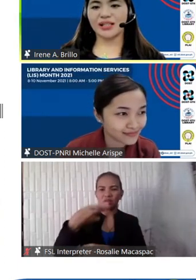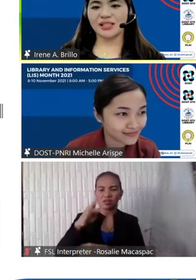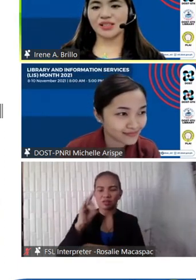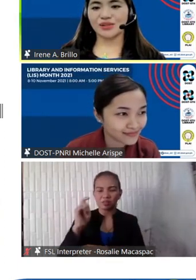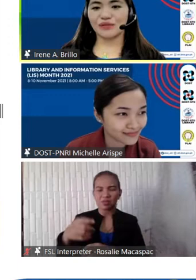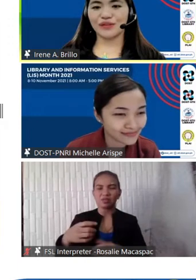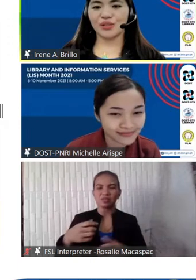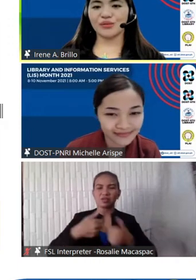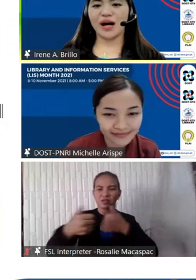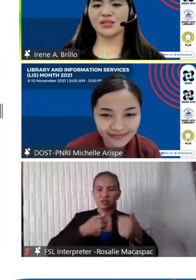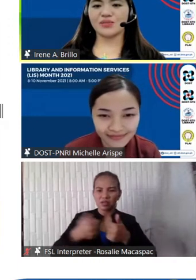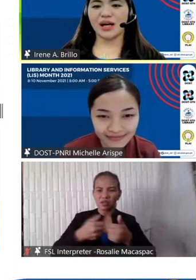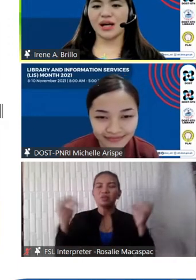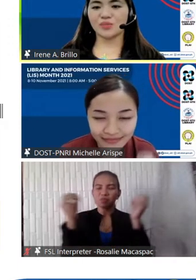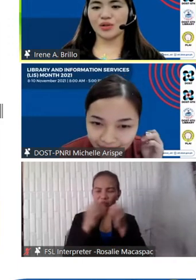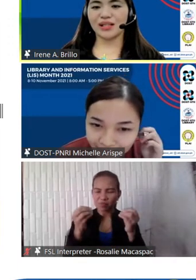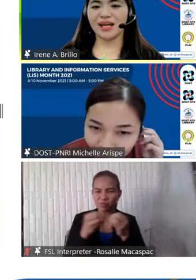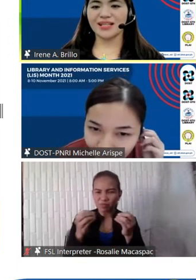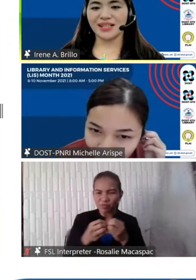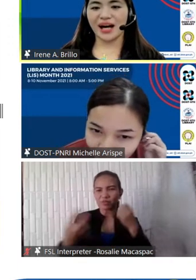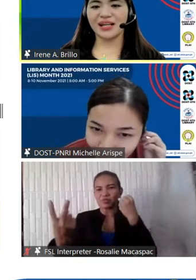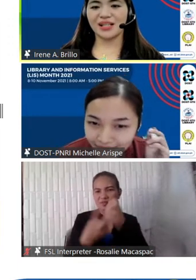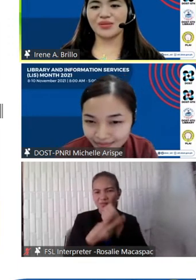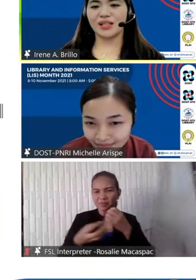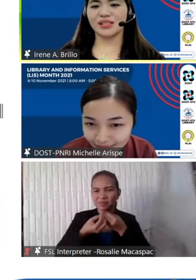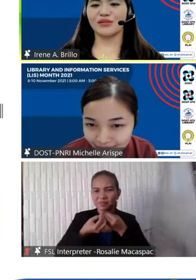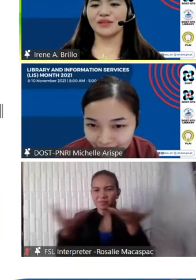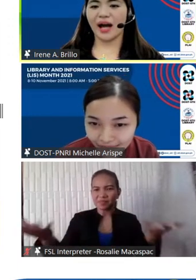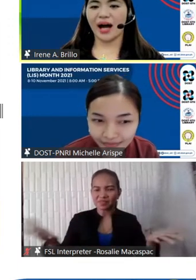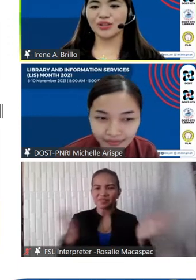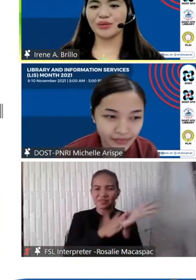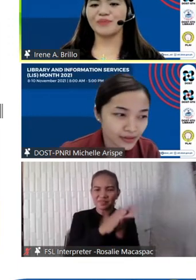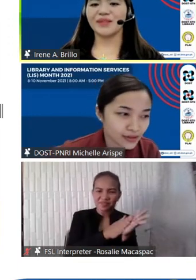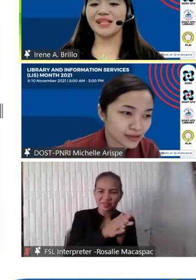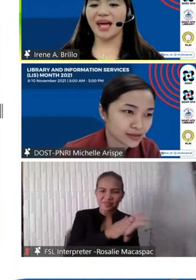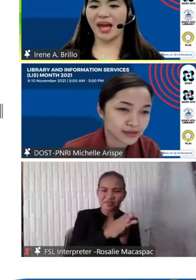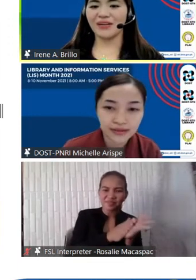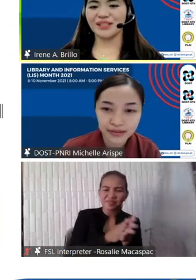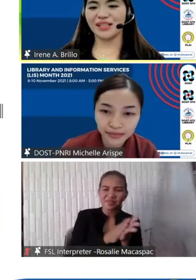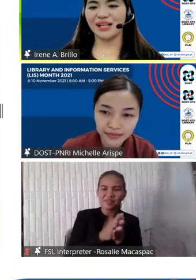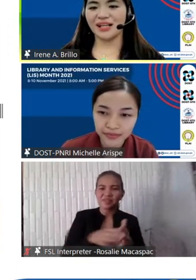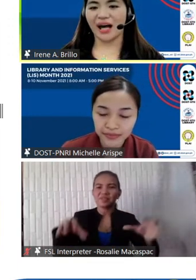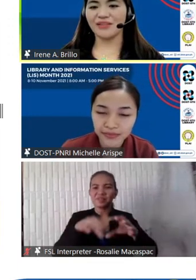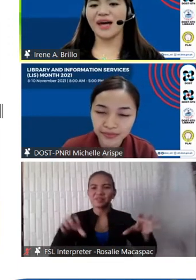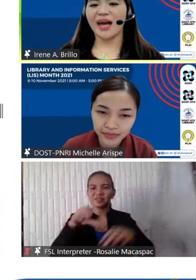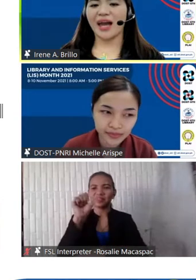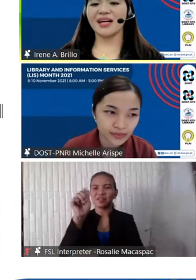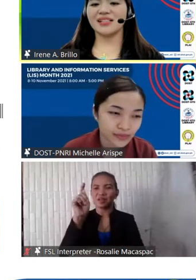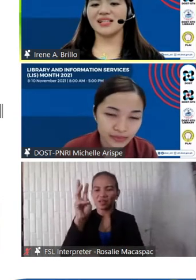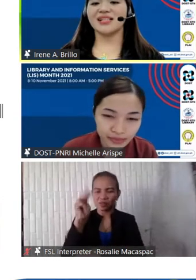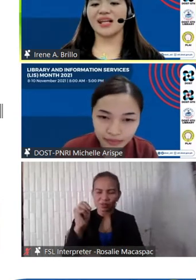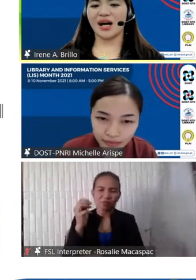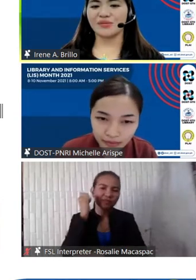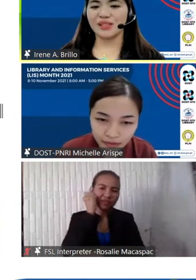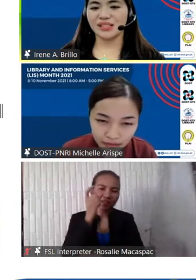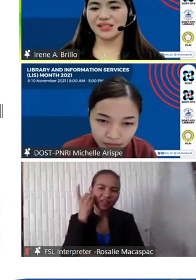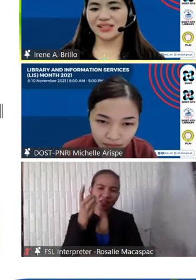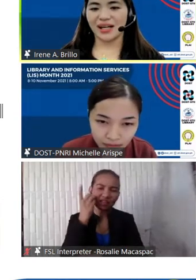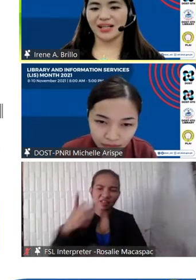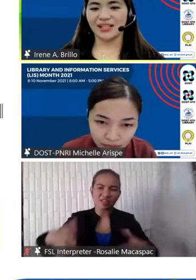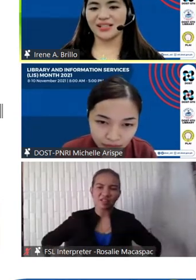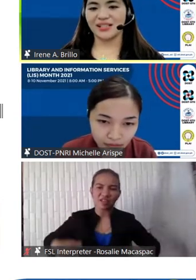more are in store for you as we explore the exciting works of the atom in everyday life and in